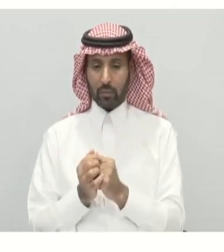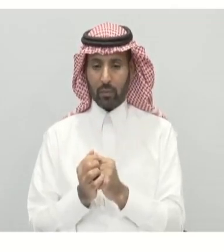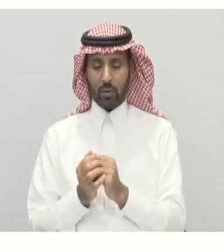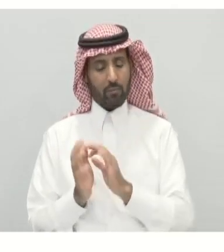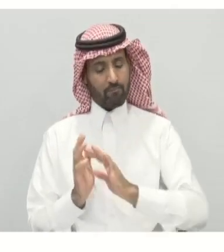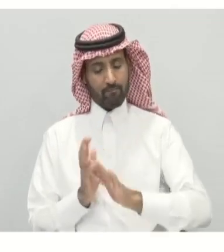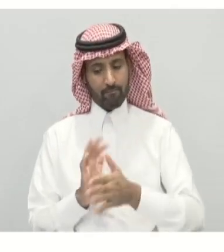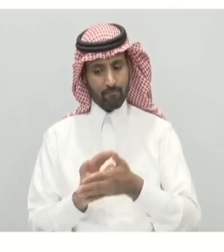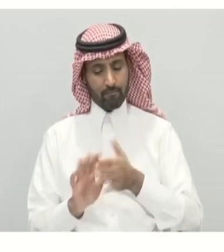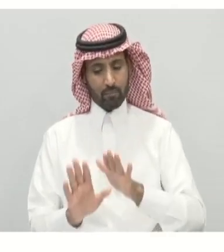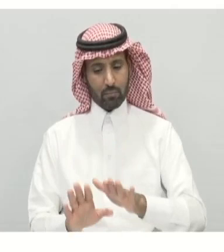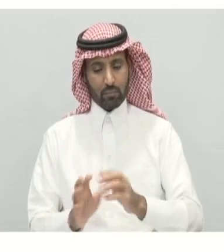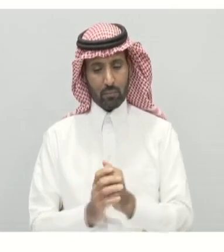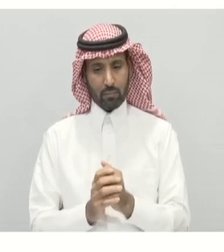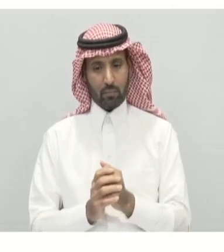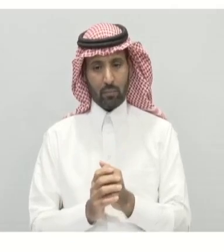Give up.